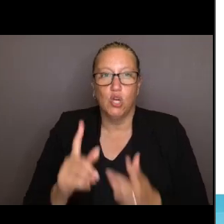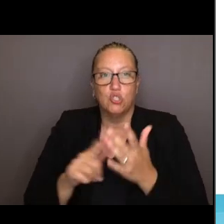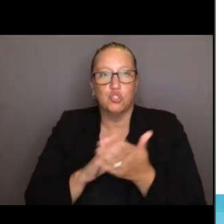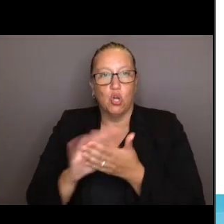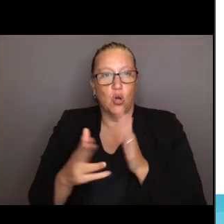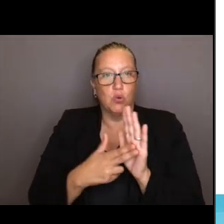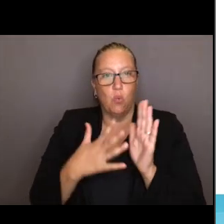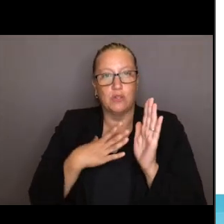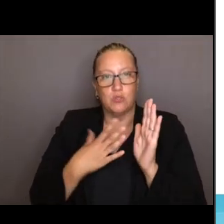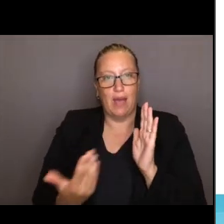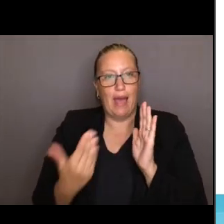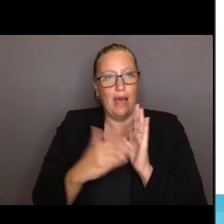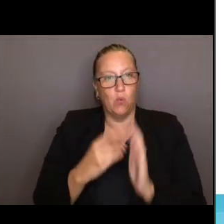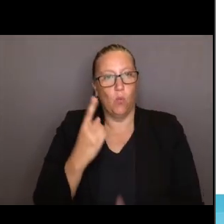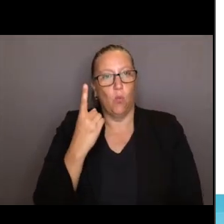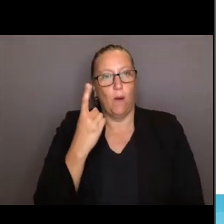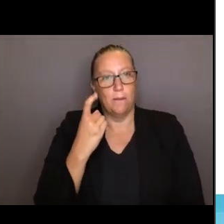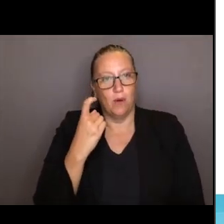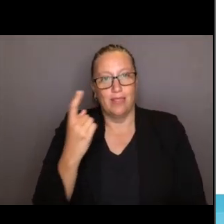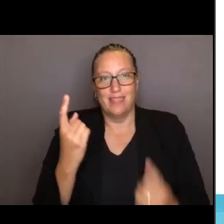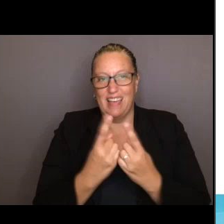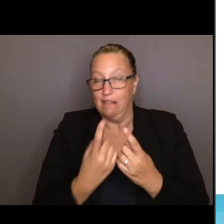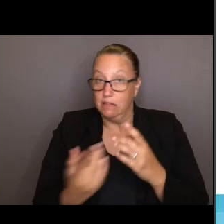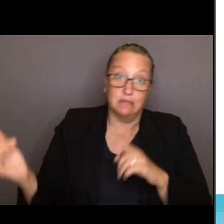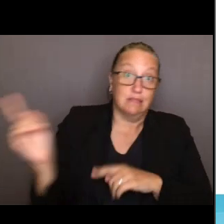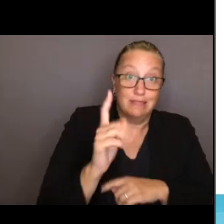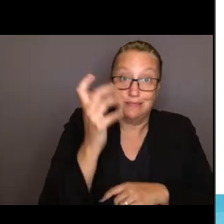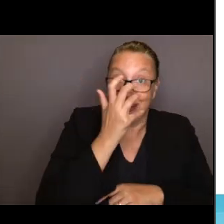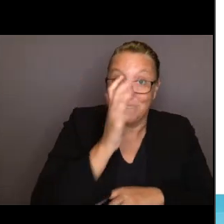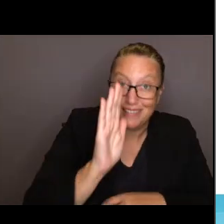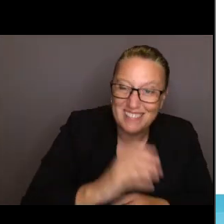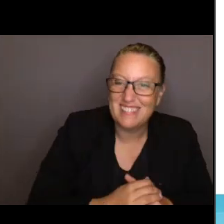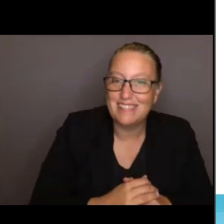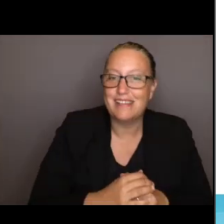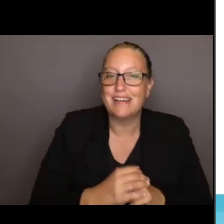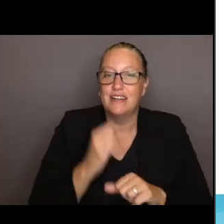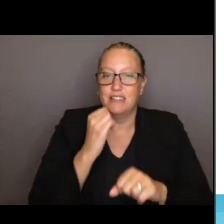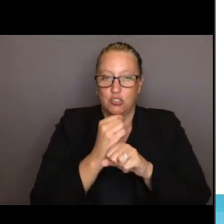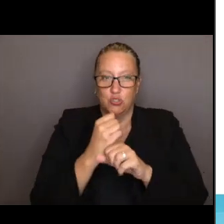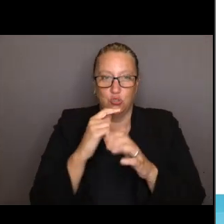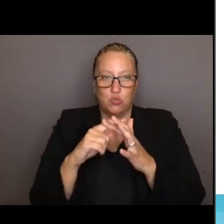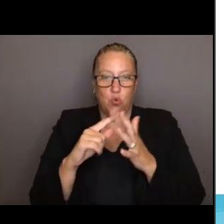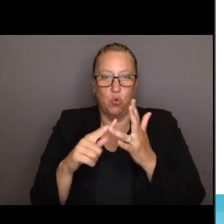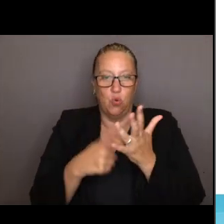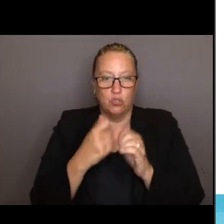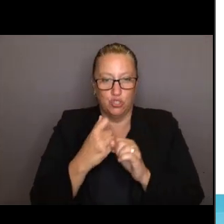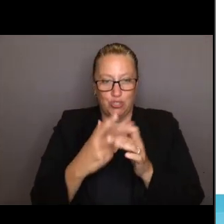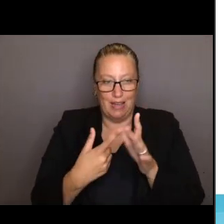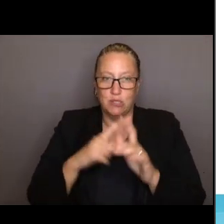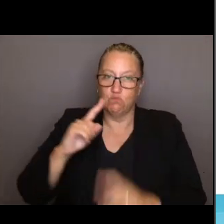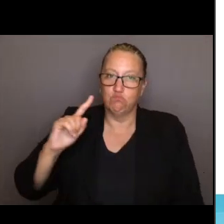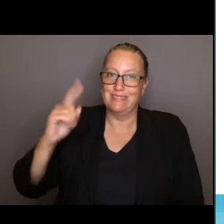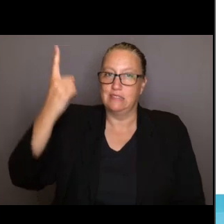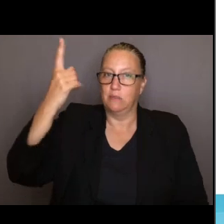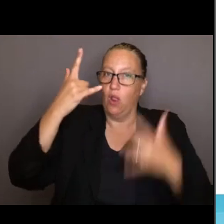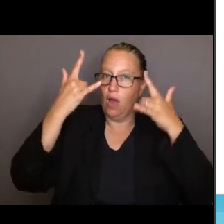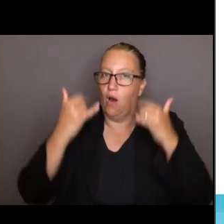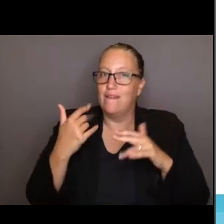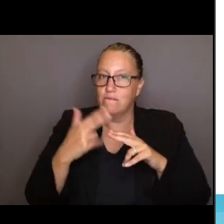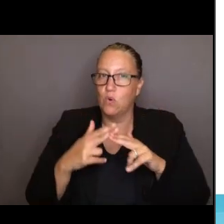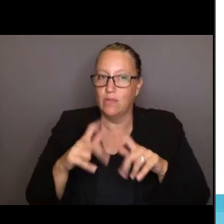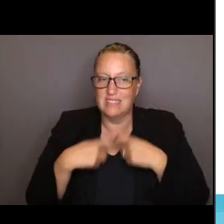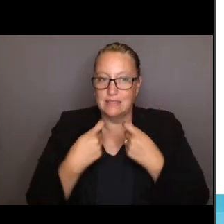add, John here, sorry, is at the moment, Georgia is the principal lawyer of the team, and I'm